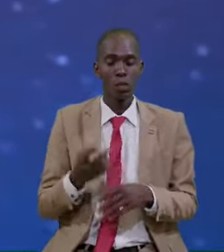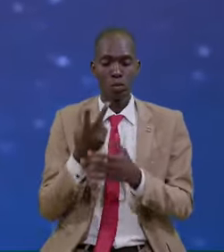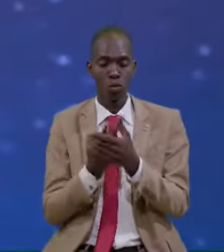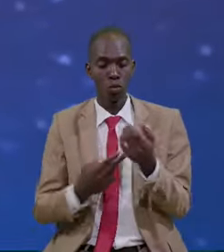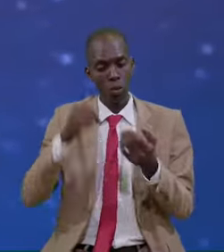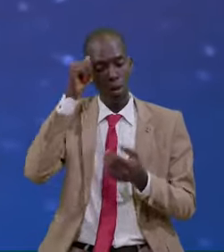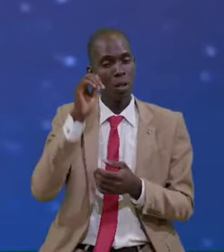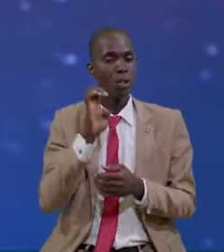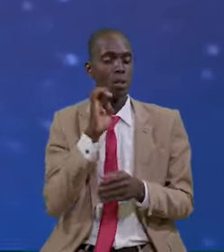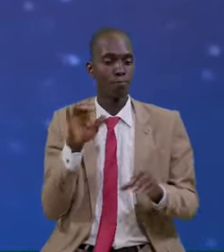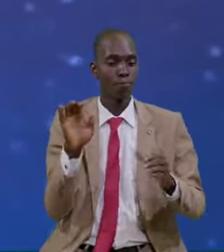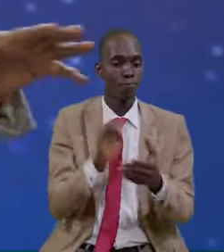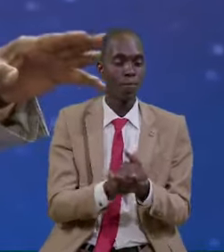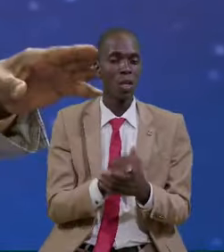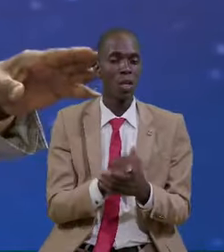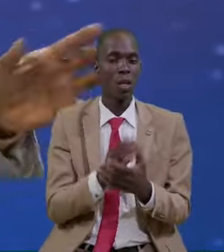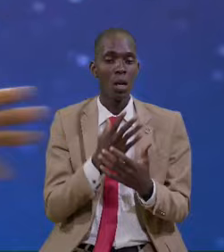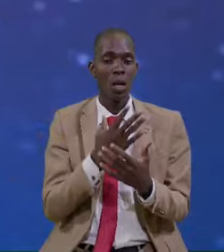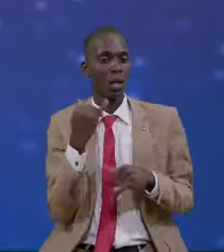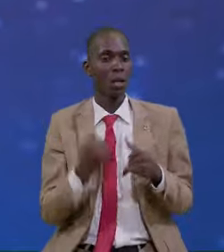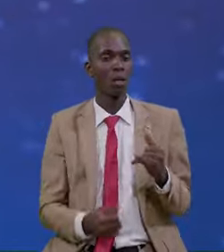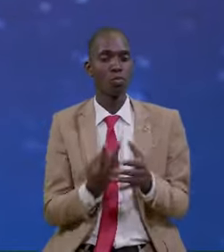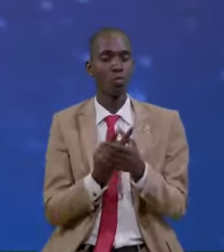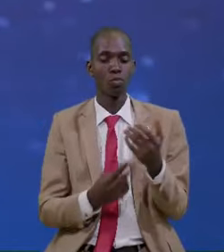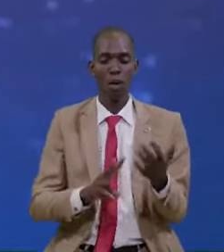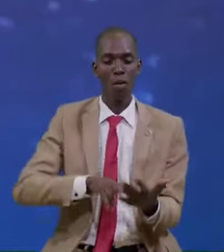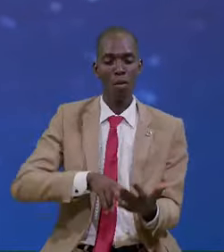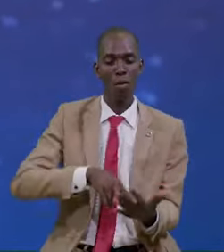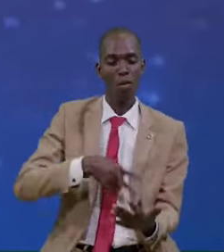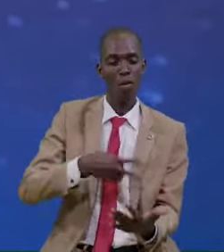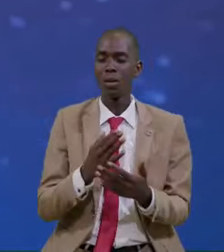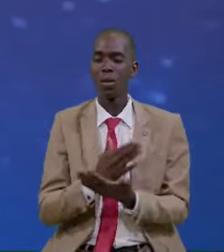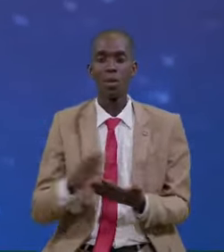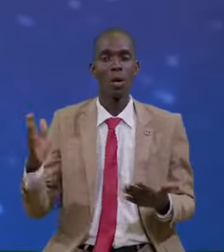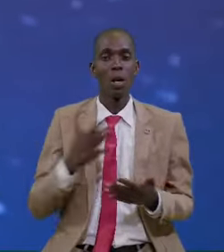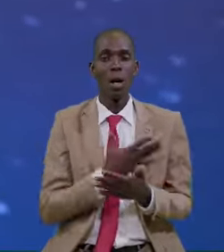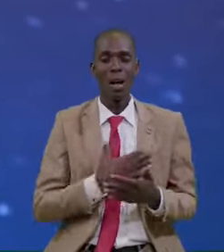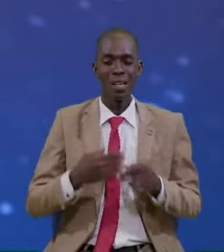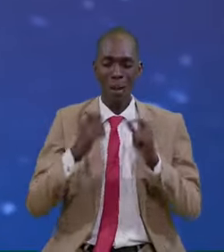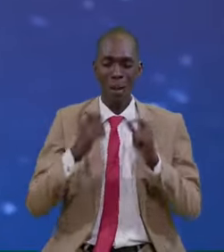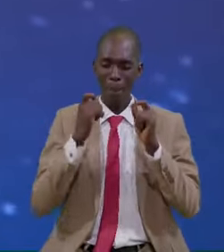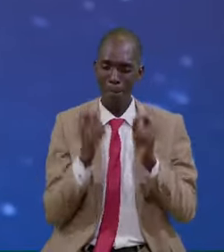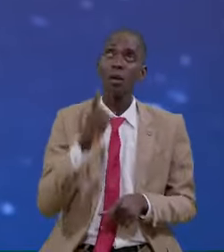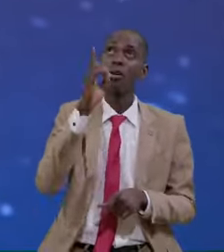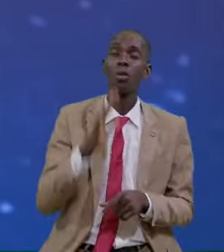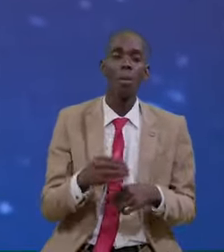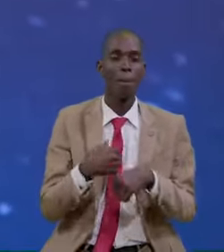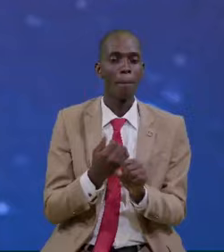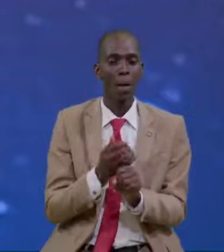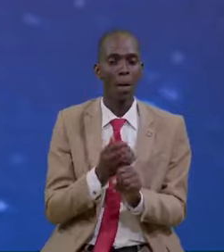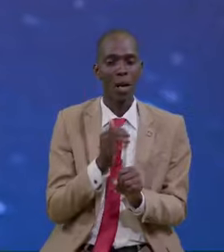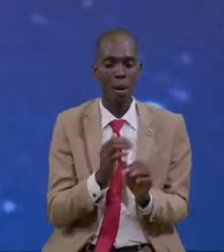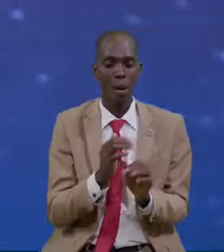but eventually they fell. They fell away, and immediately God made a plan